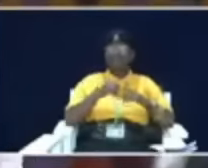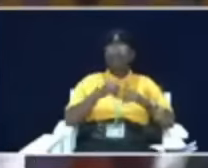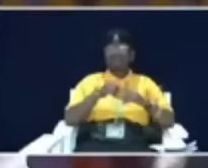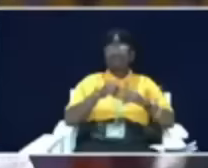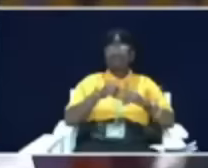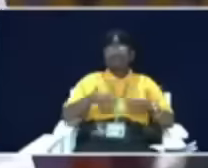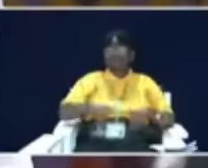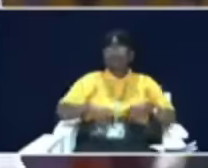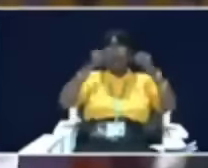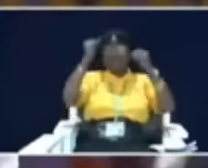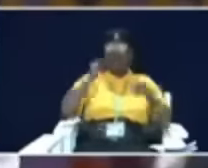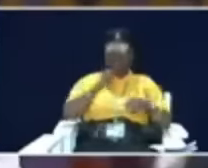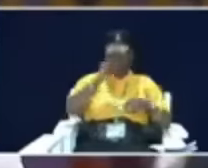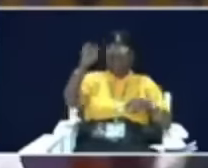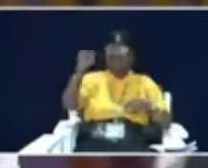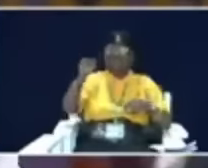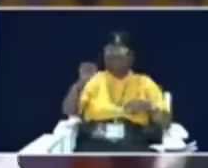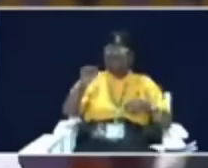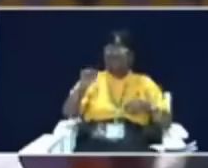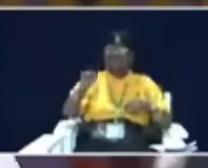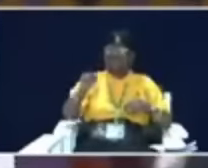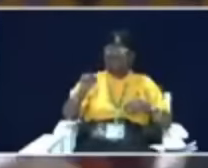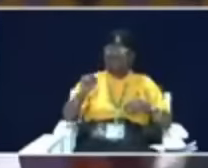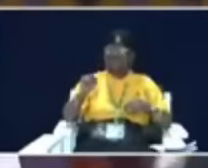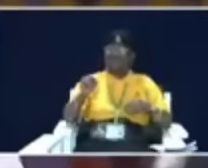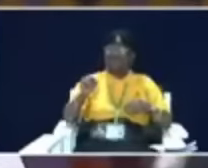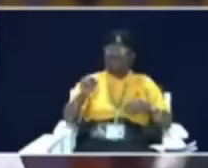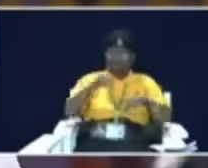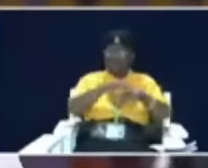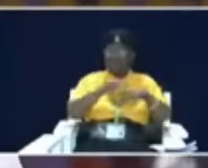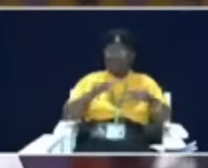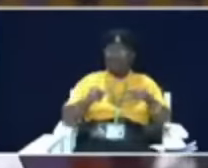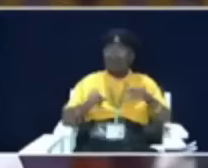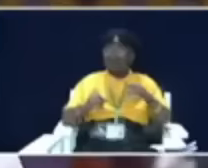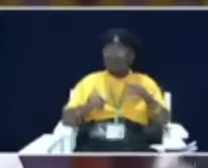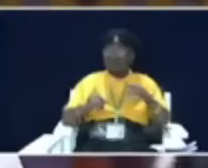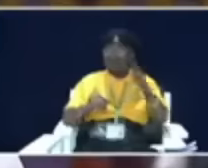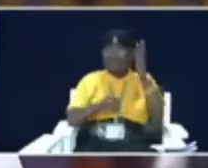Huh? Anger is called temporary madness.